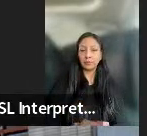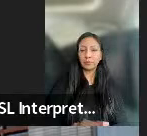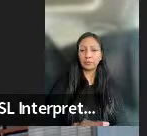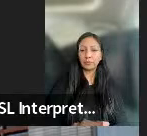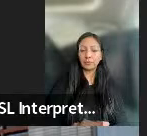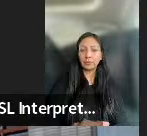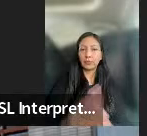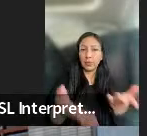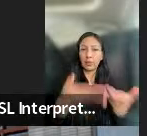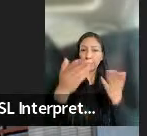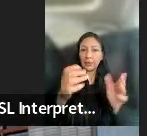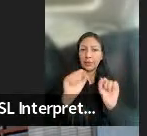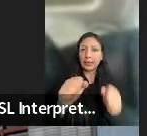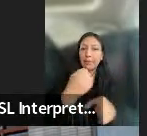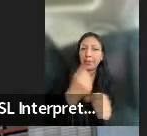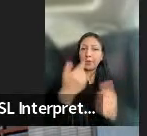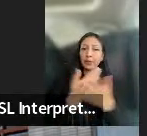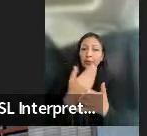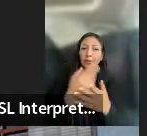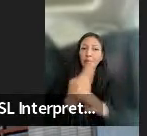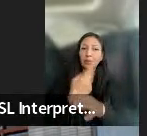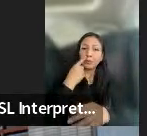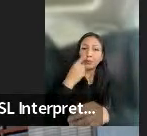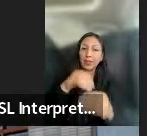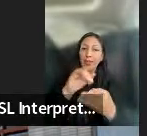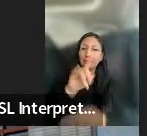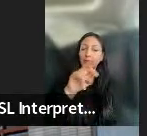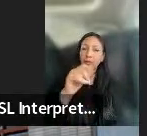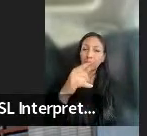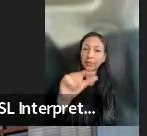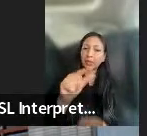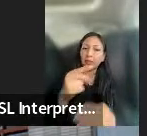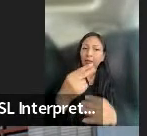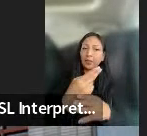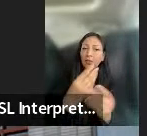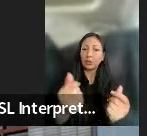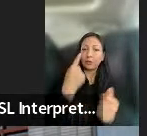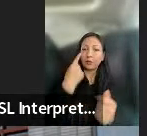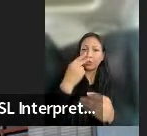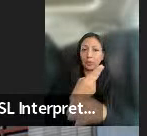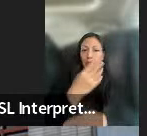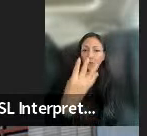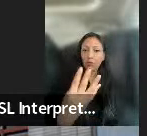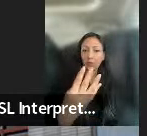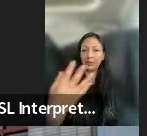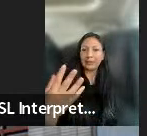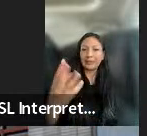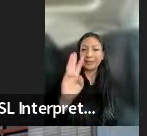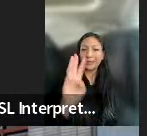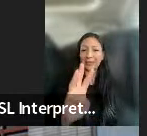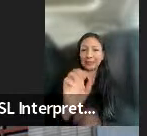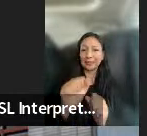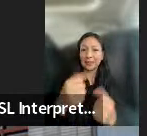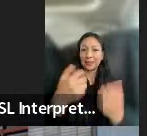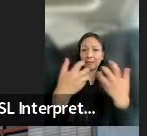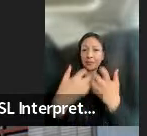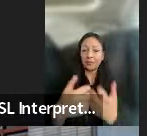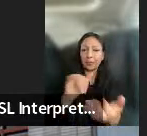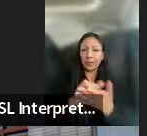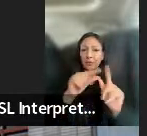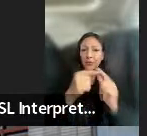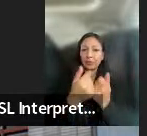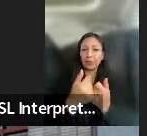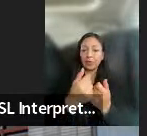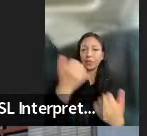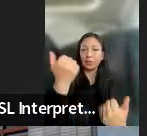The proposal would be to create new uses within the zoning resolution's use group 4 and use group 6 to accommodate grid supporting energy